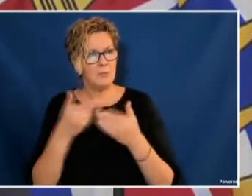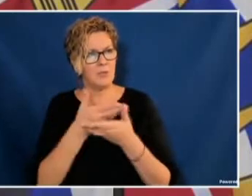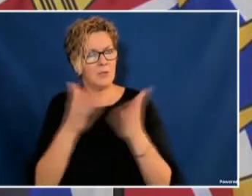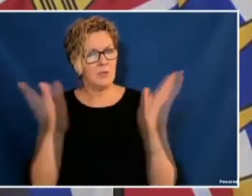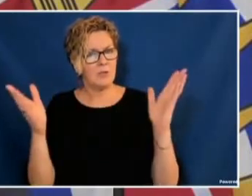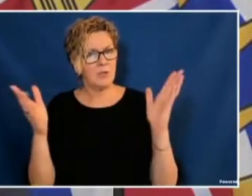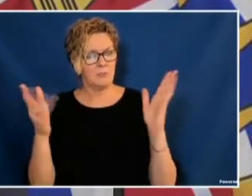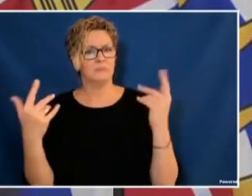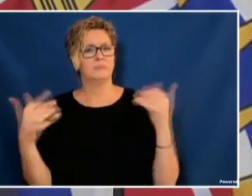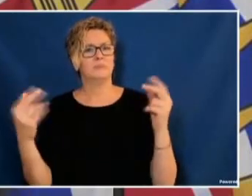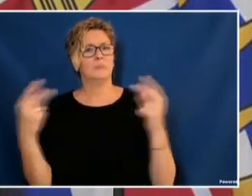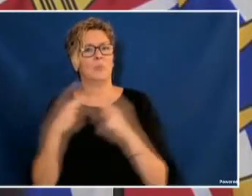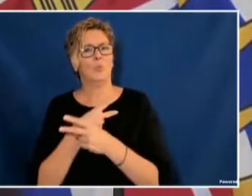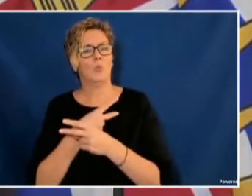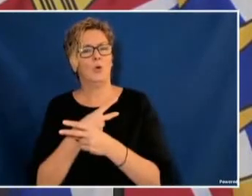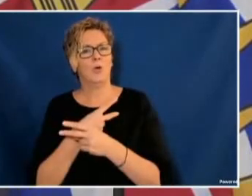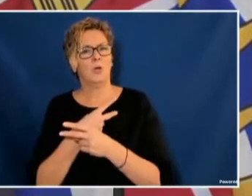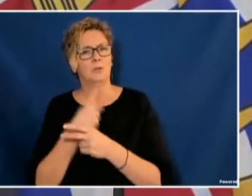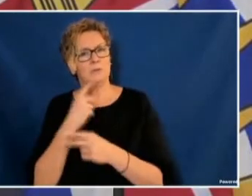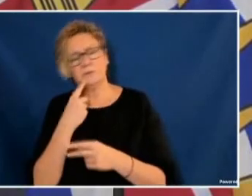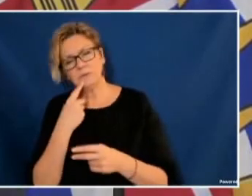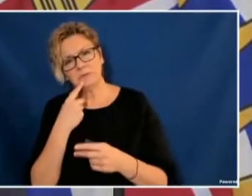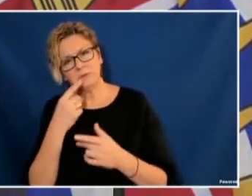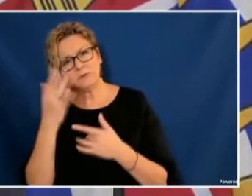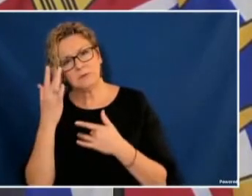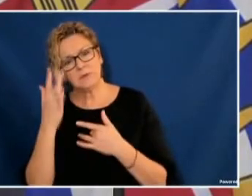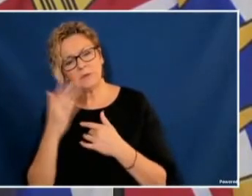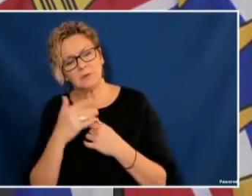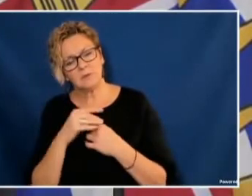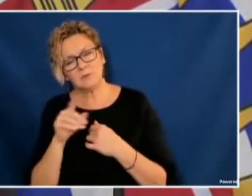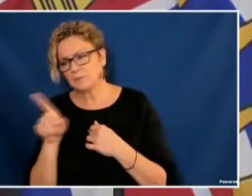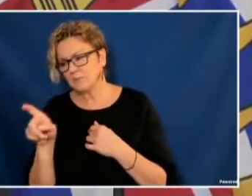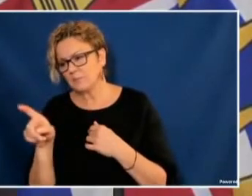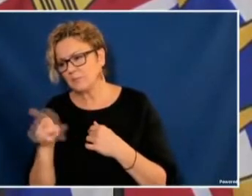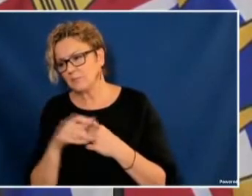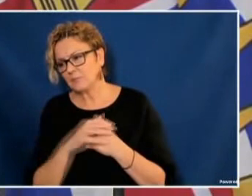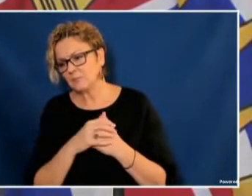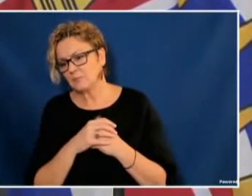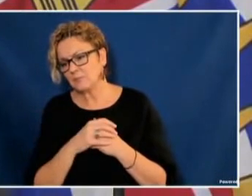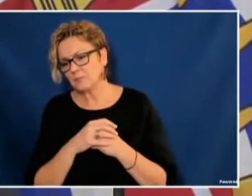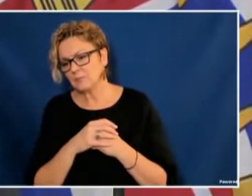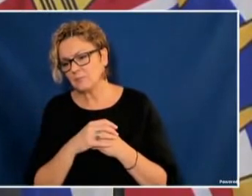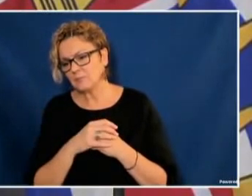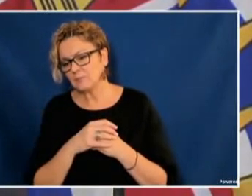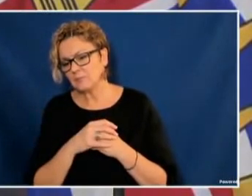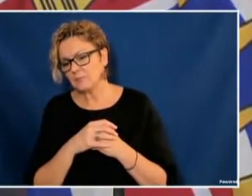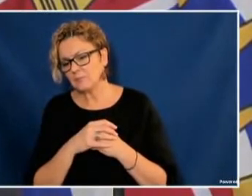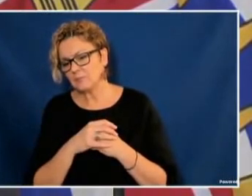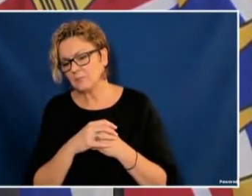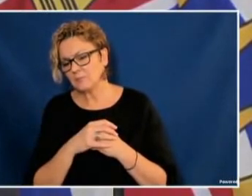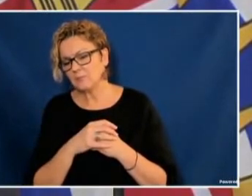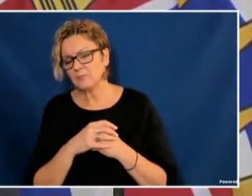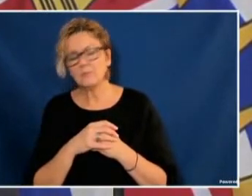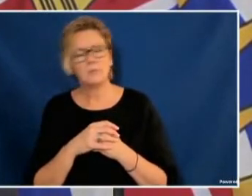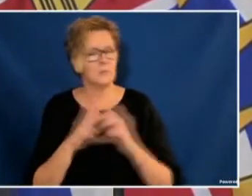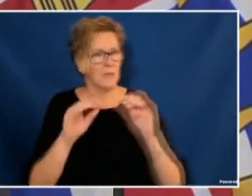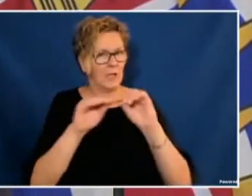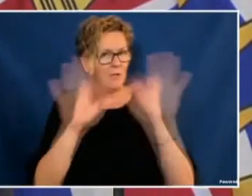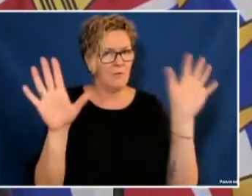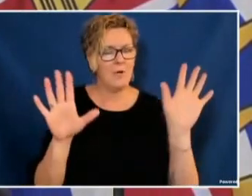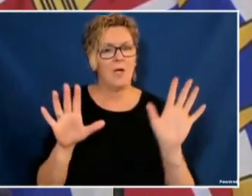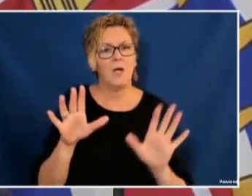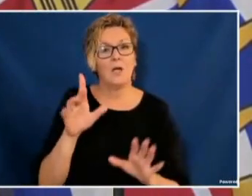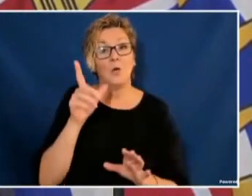are models, and I know there were some of these models were presented on the weekend, so they have a lot of input into them that reflects